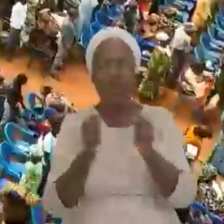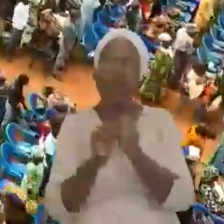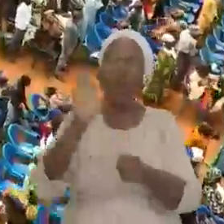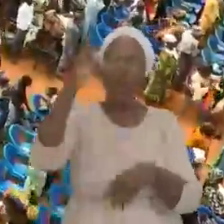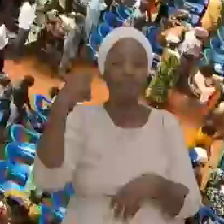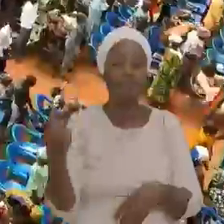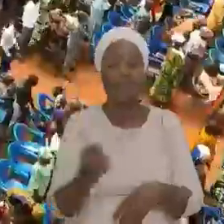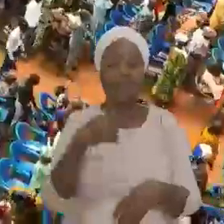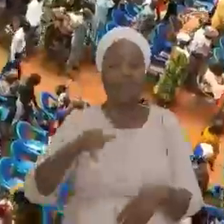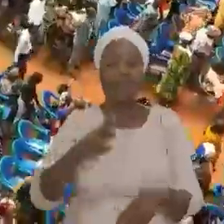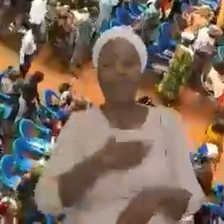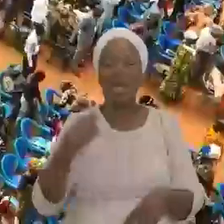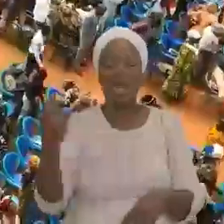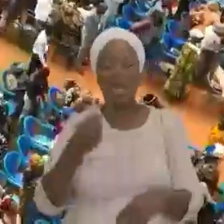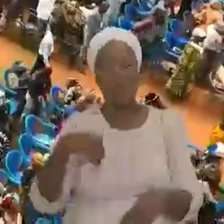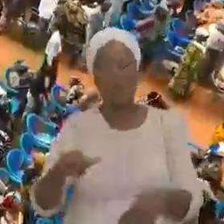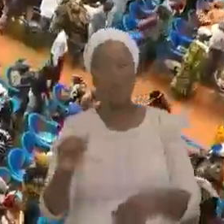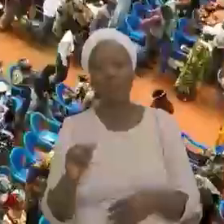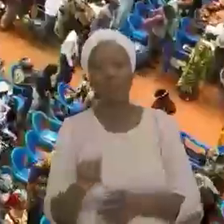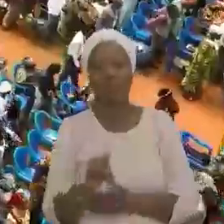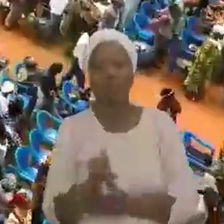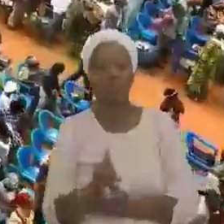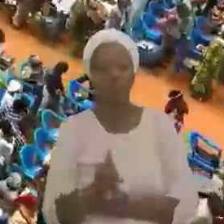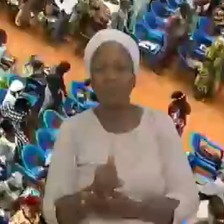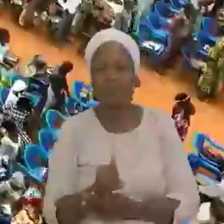forever and ever.